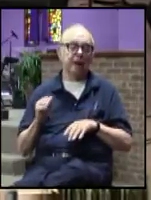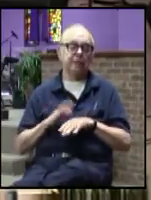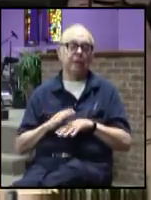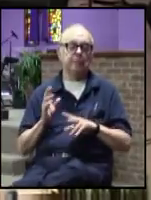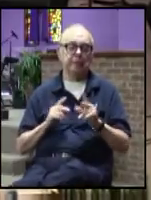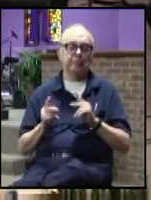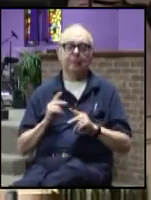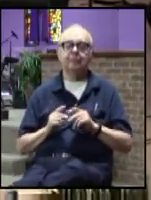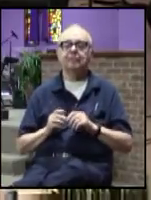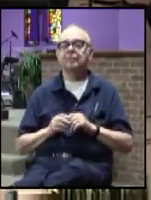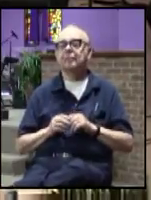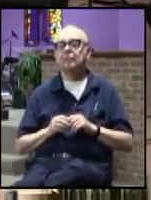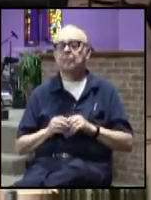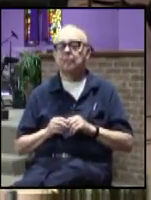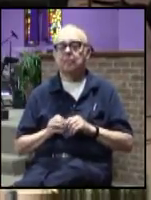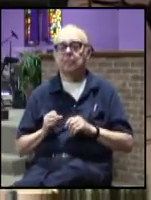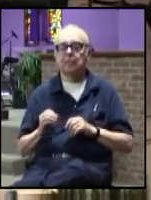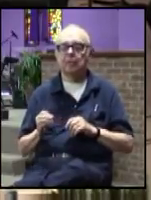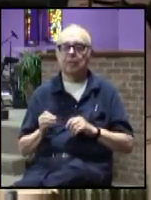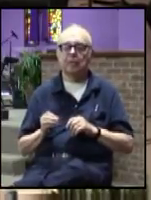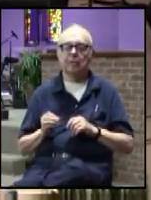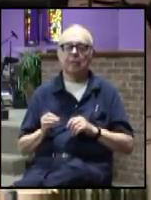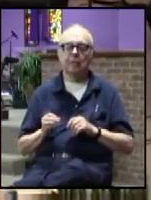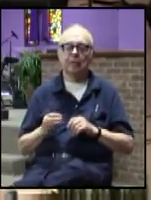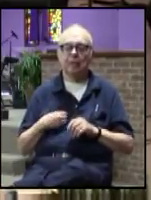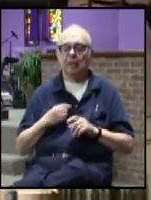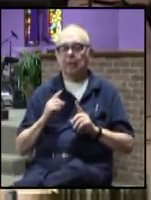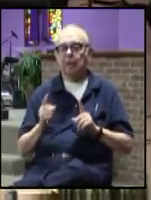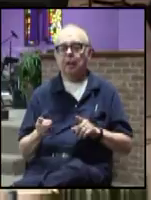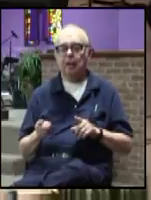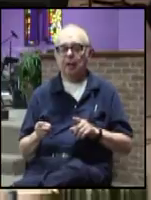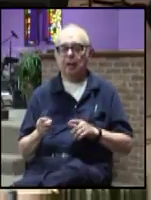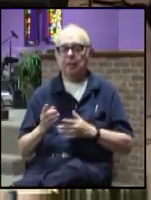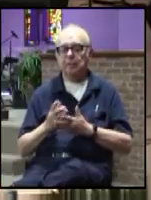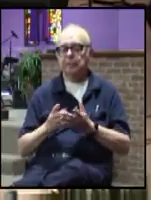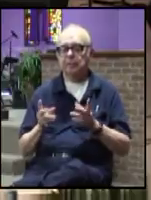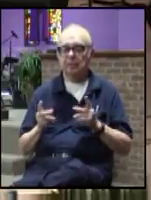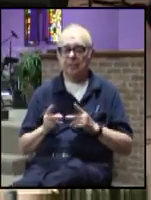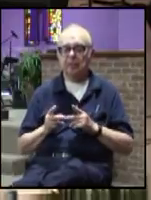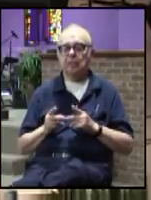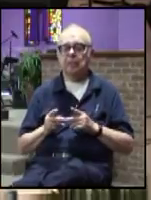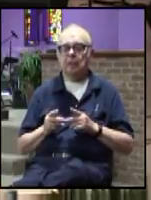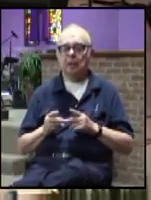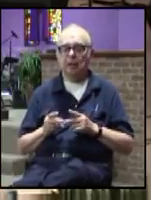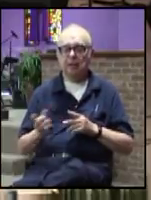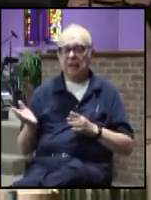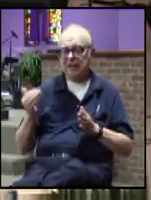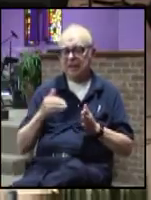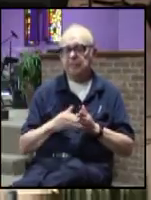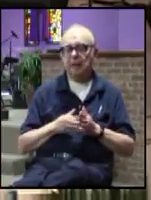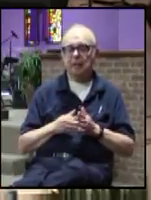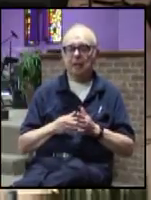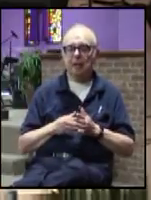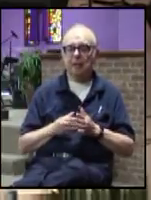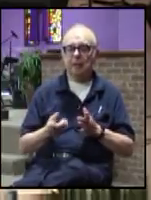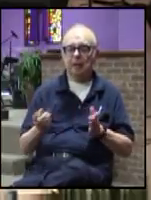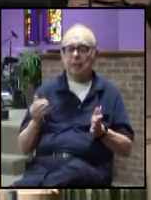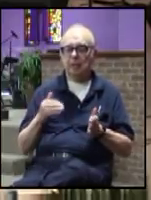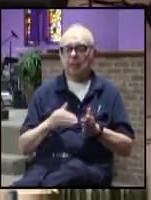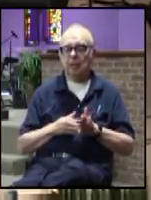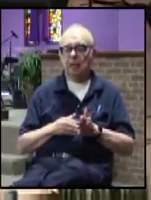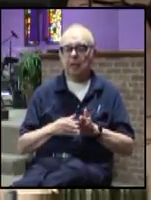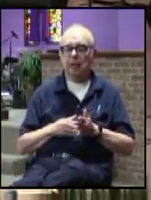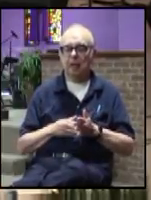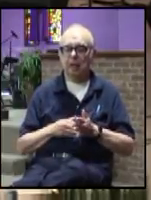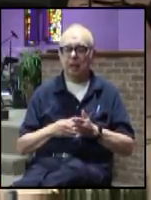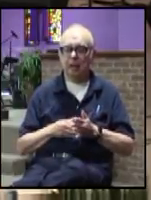okay? And so I went somewhere, and I came back, and when I